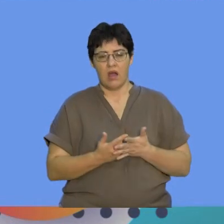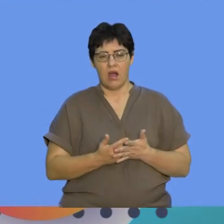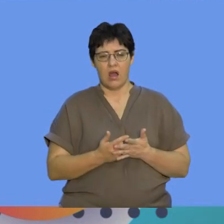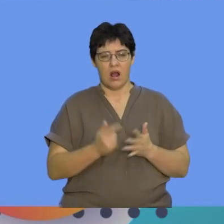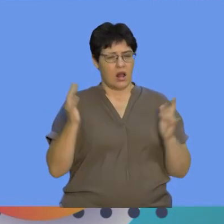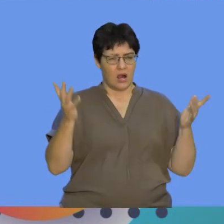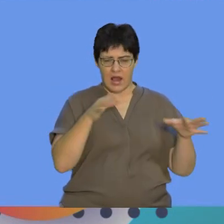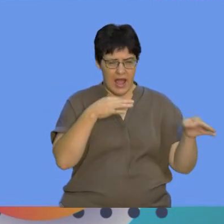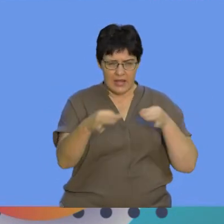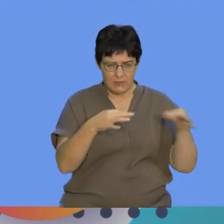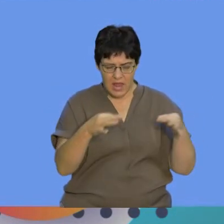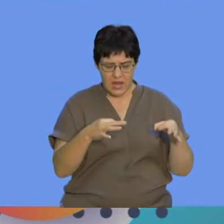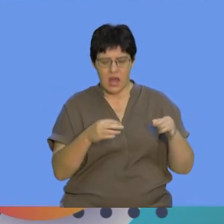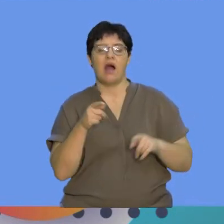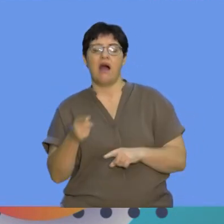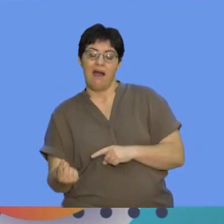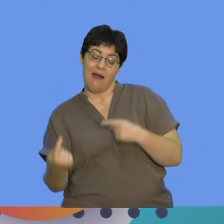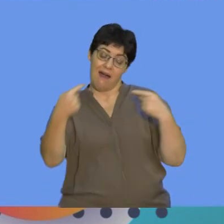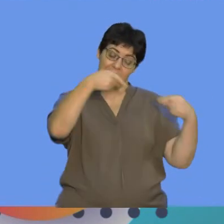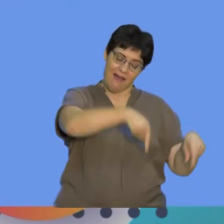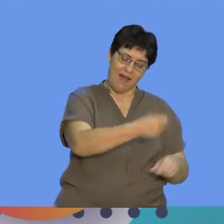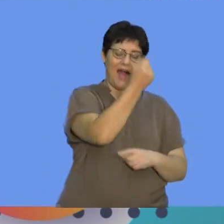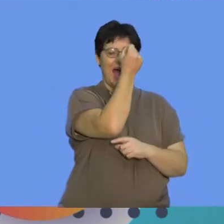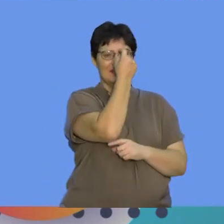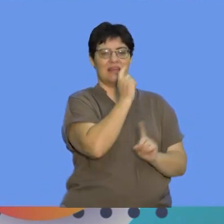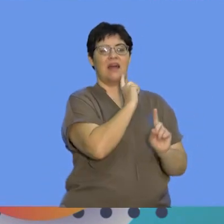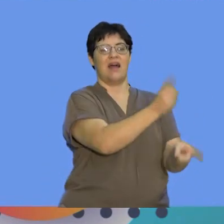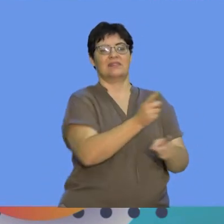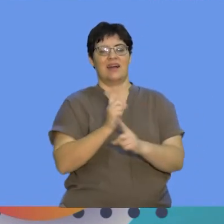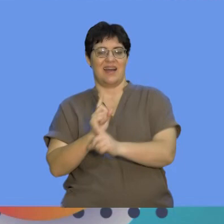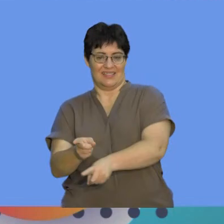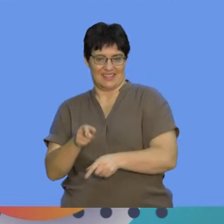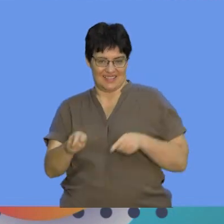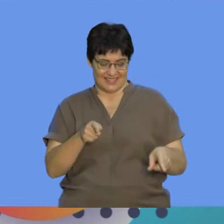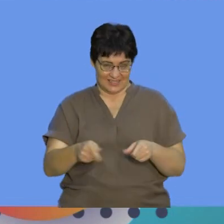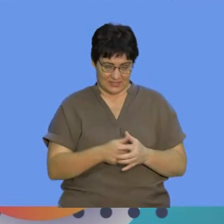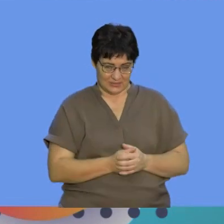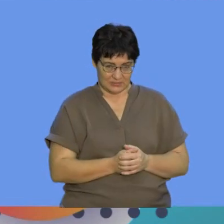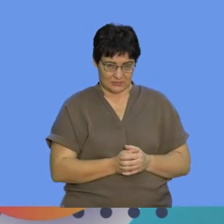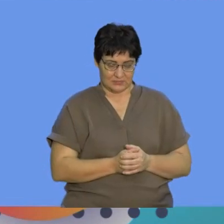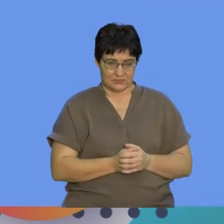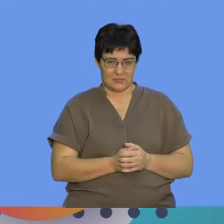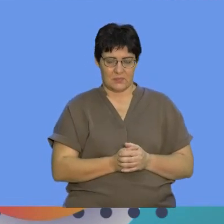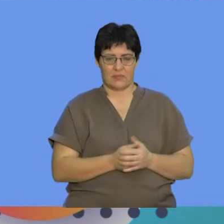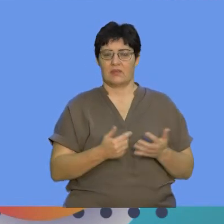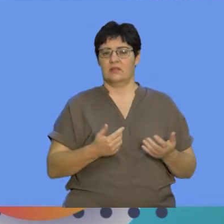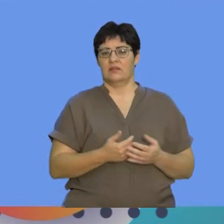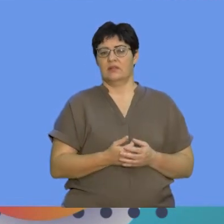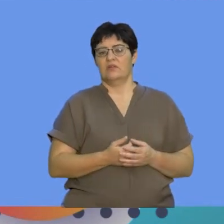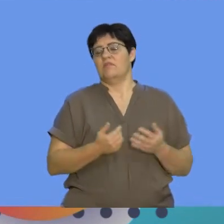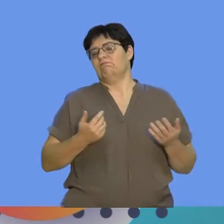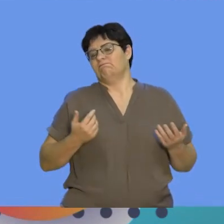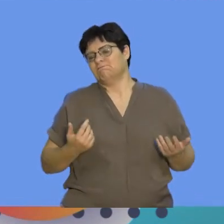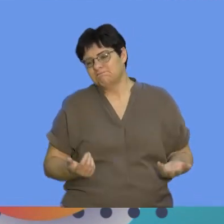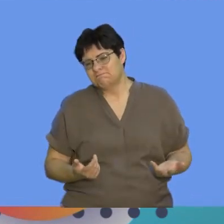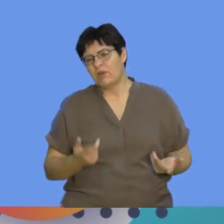we must be able to arrive at some form of understanding in terms of responding to these, big questions or big ideas. So